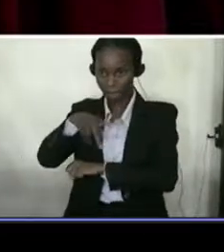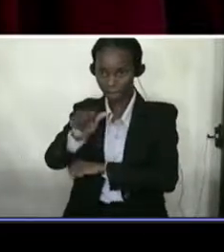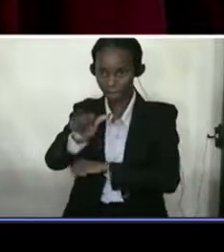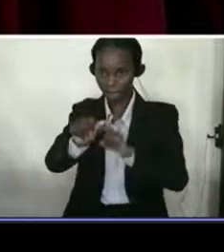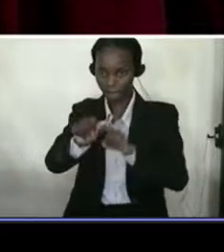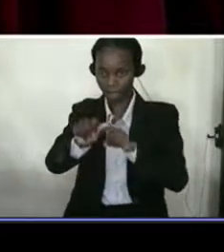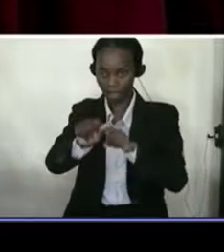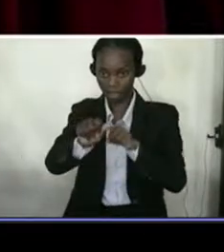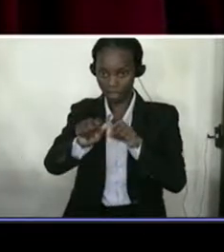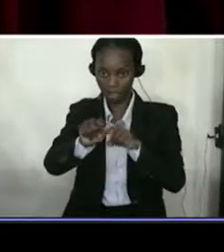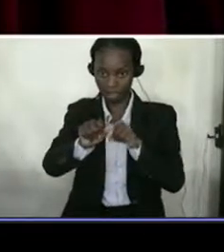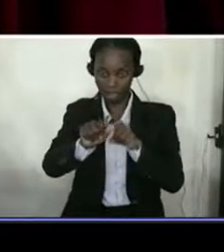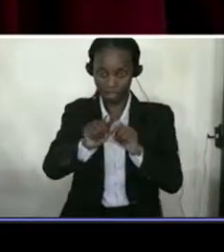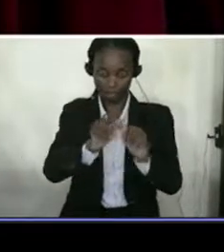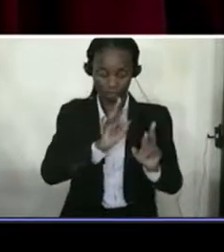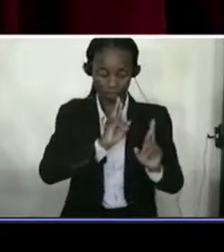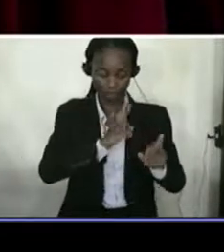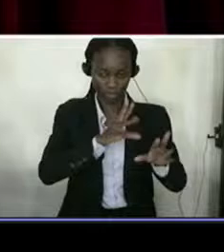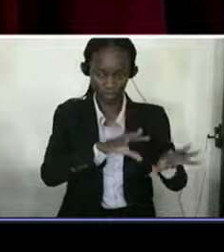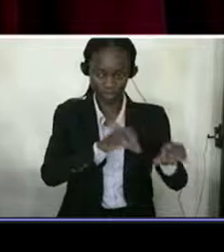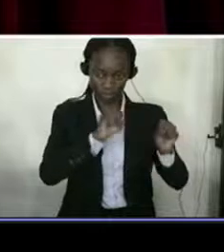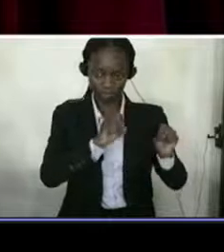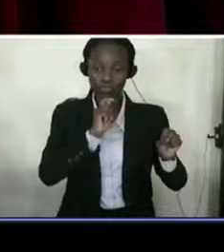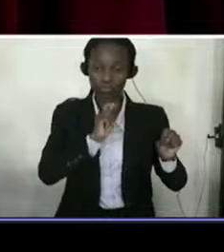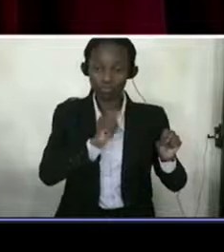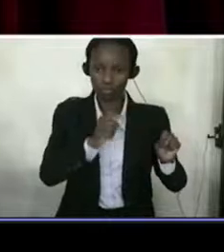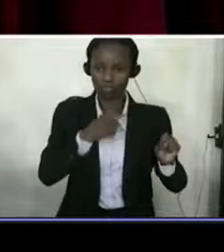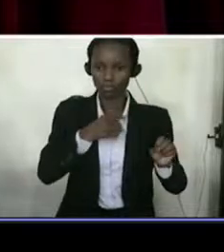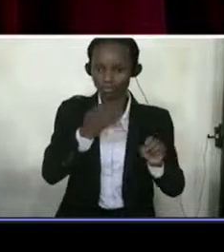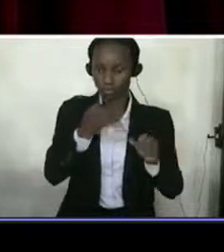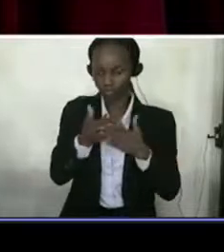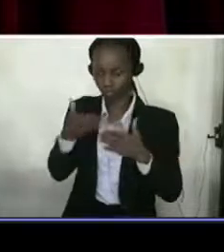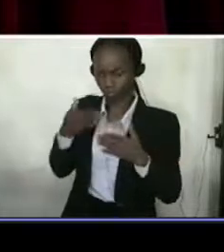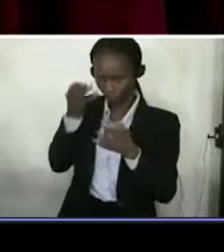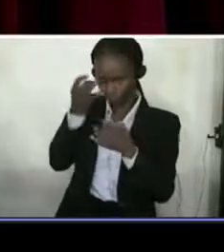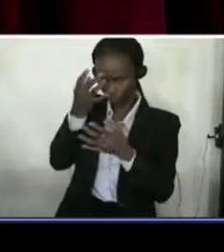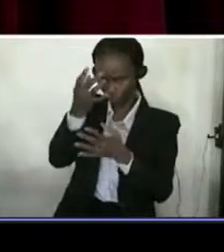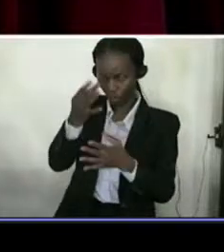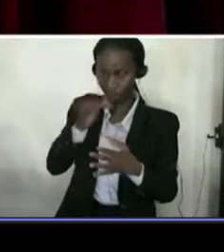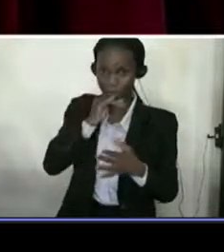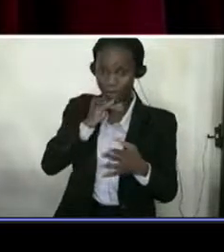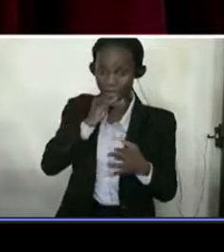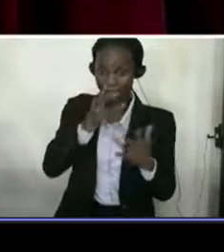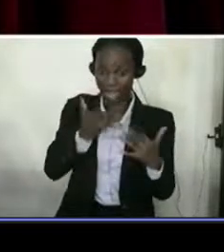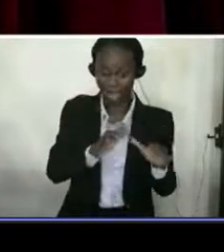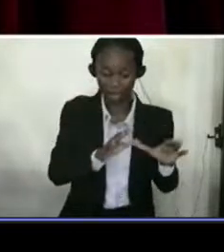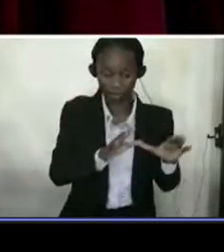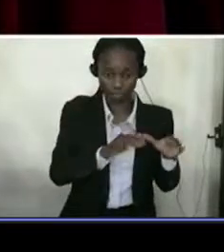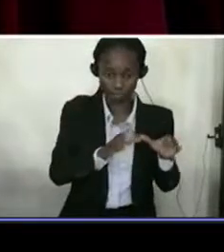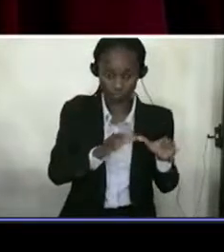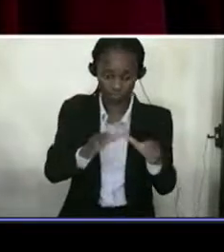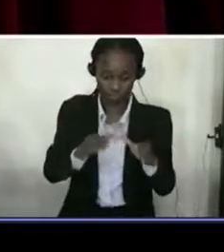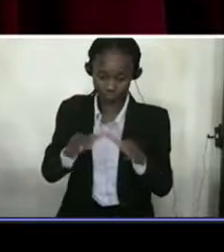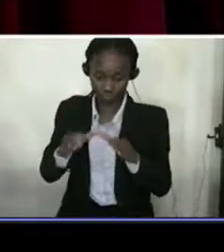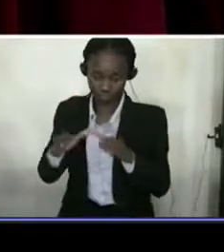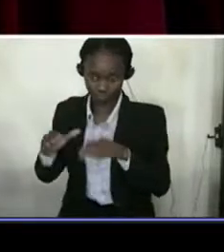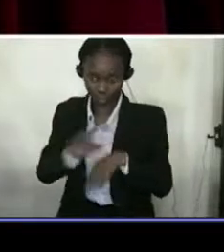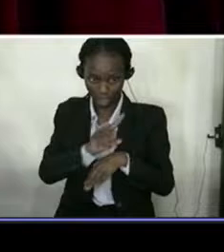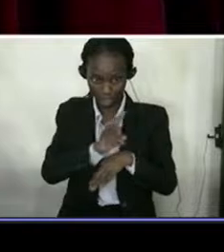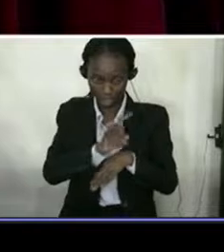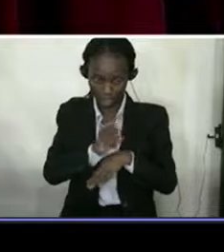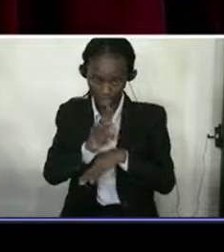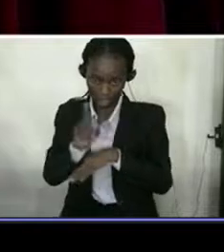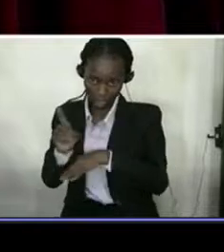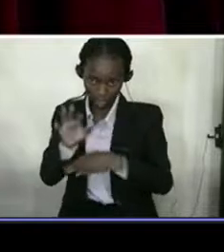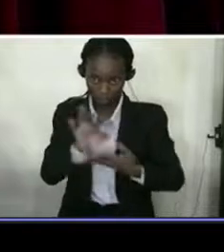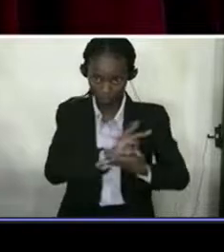As I indicated prior to the start of the debate, I will now go party by party to obtain the vote and thereafter